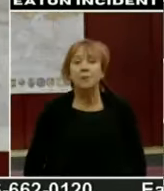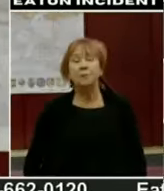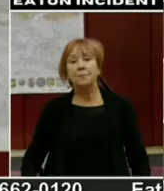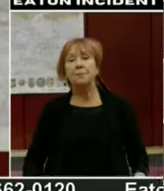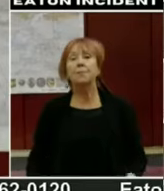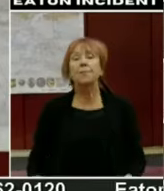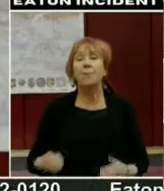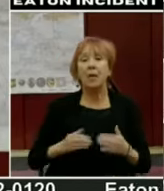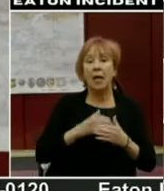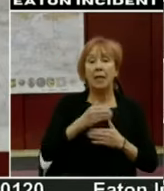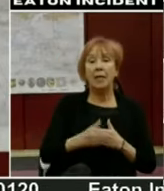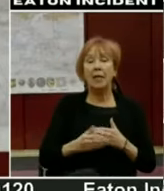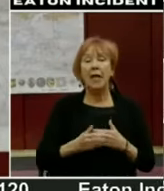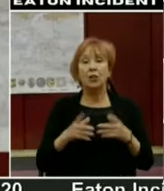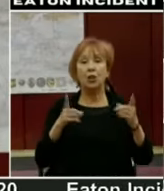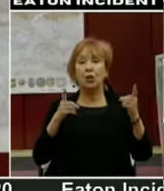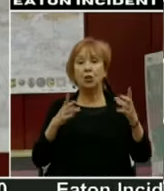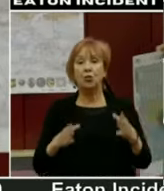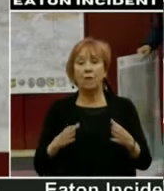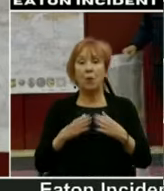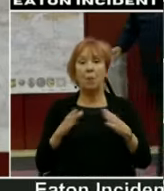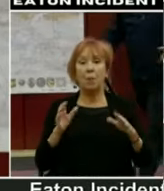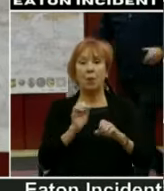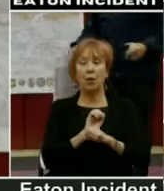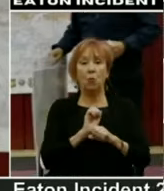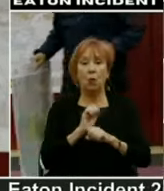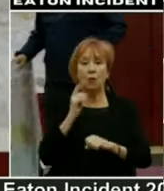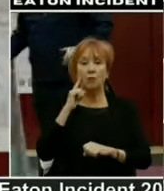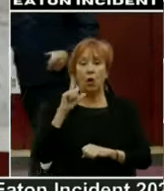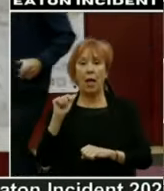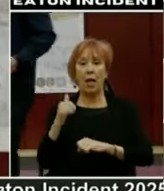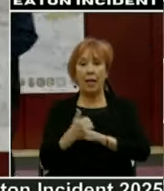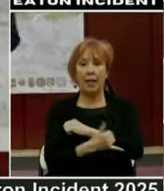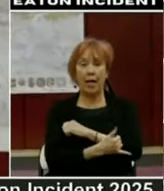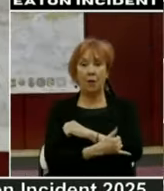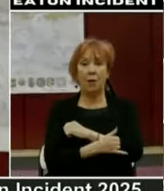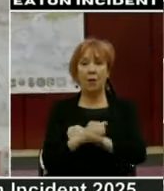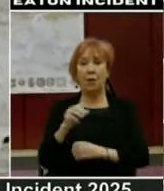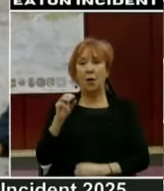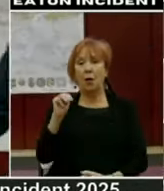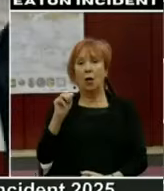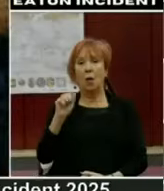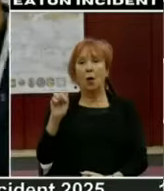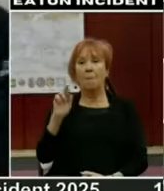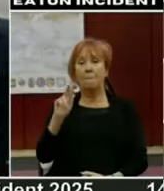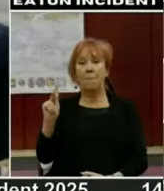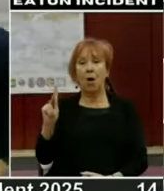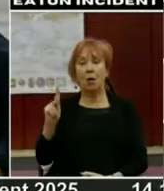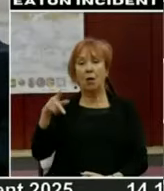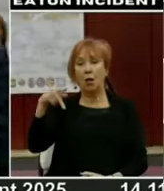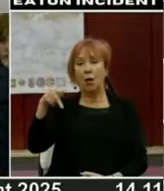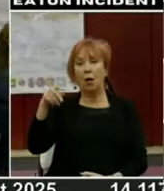Next up, we're going to have the Director of Public Works for LA County come up, Mark Prestala.